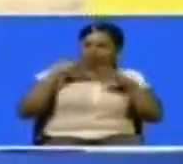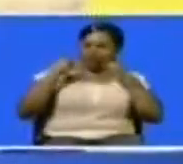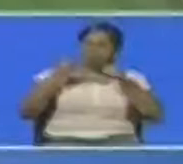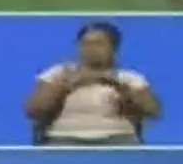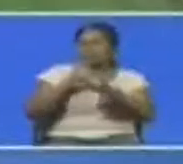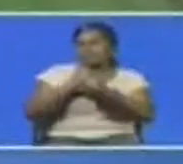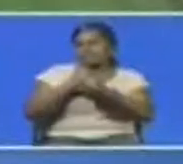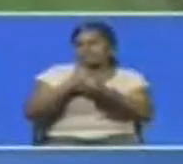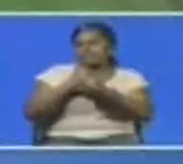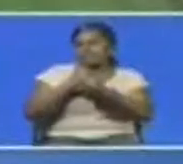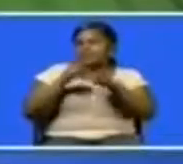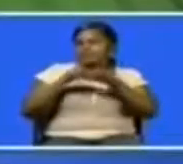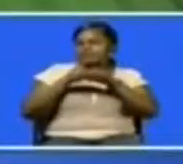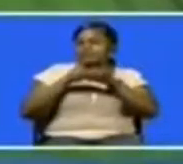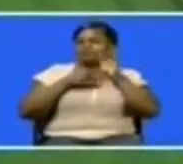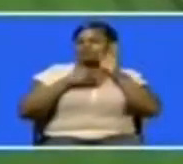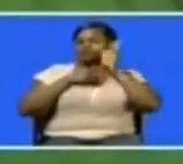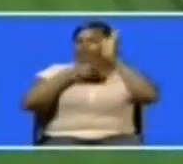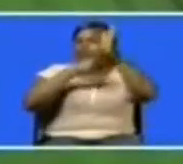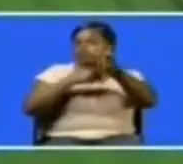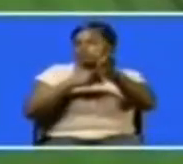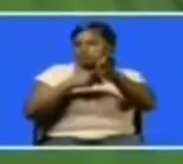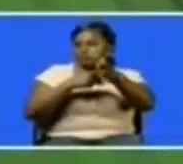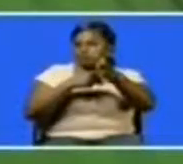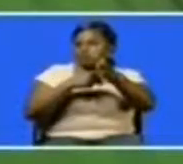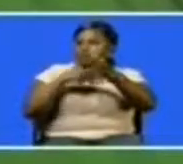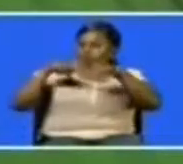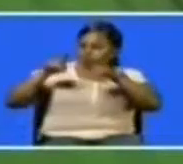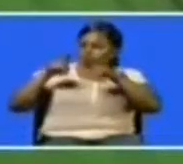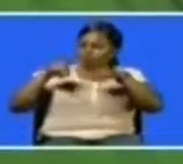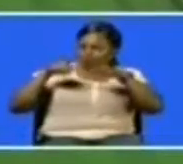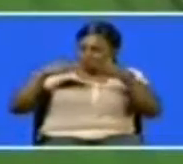work, and they will accurately reflect your performance.